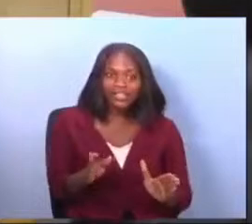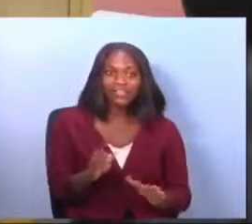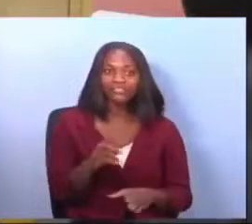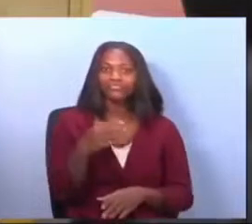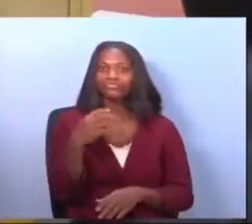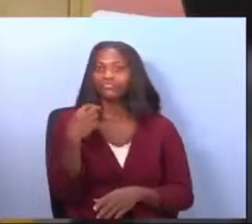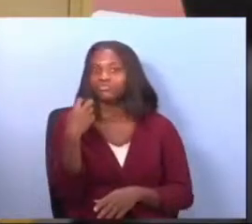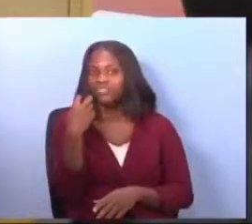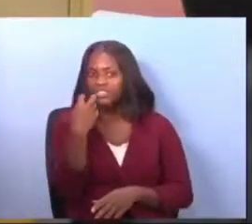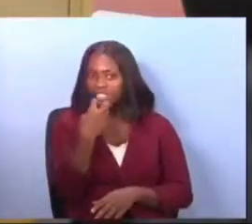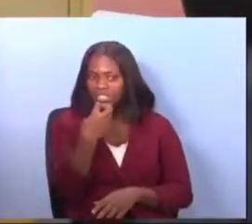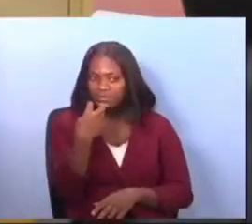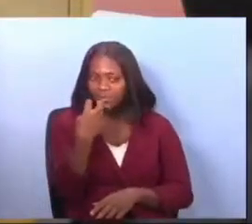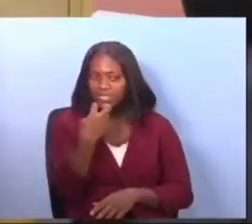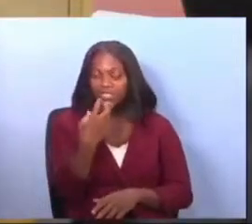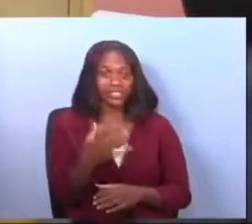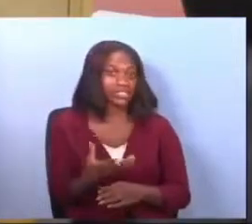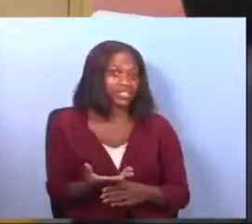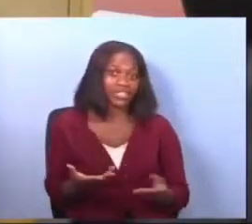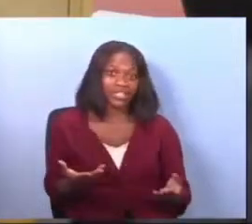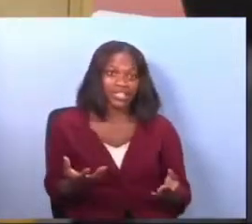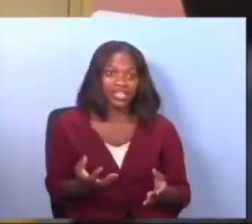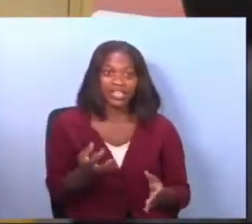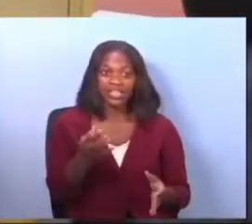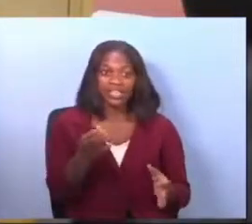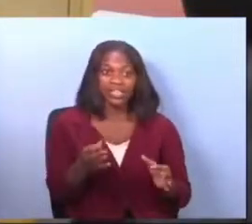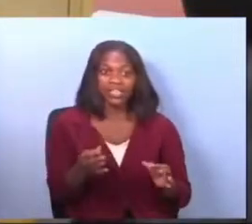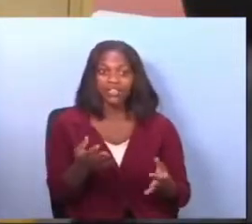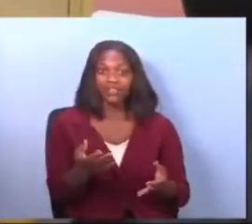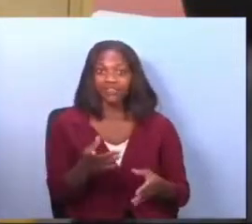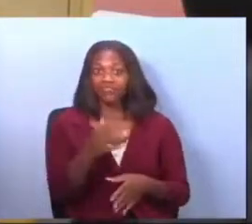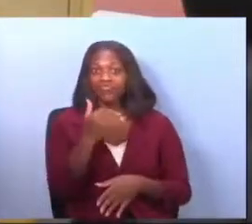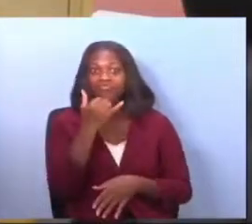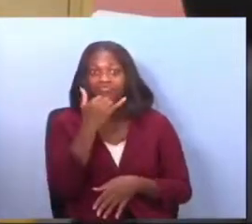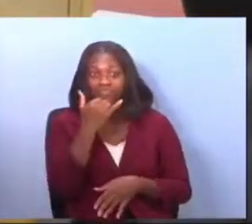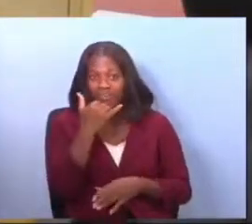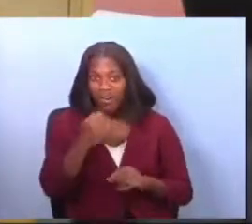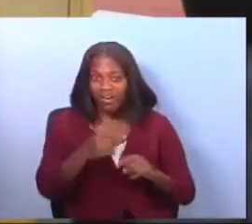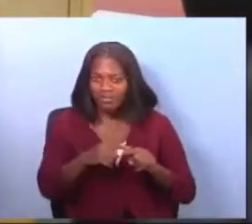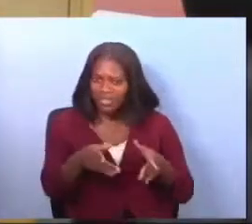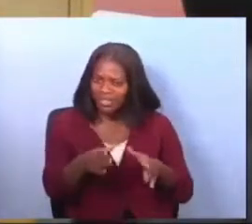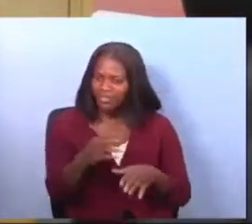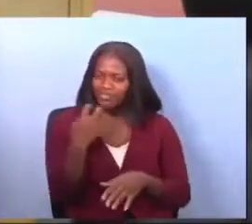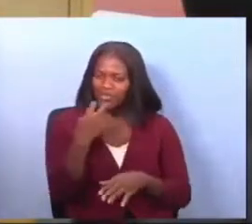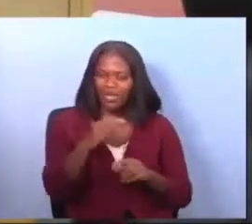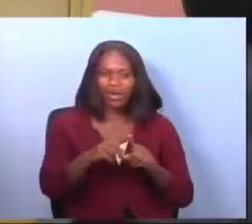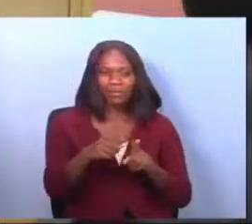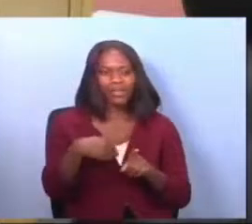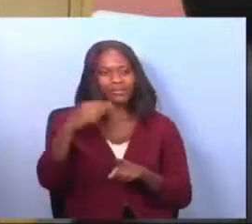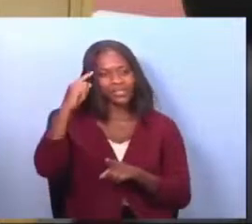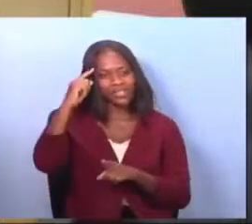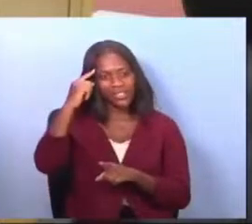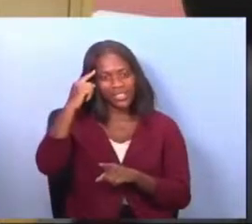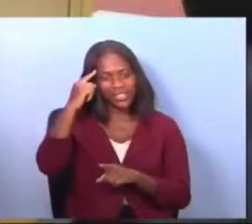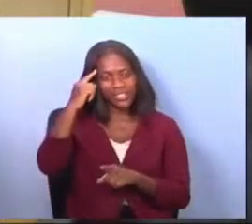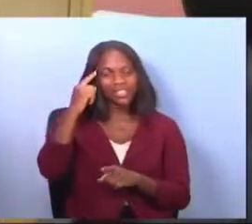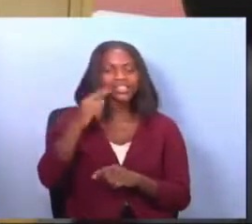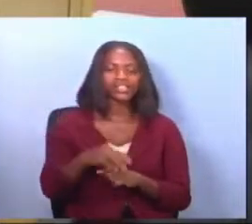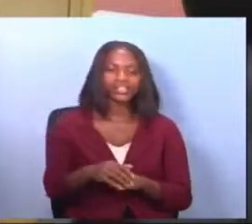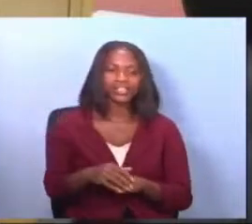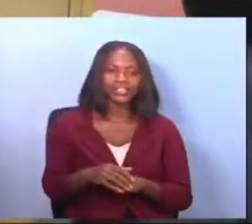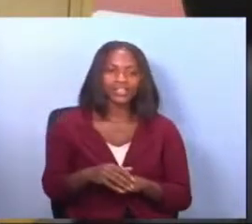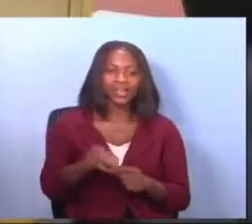to speak, even if you are out of order. But I think that the point that was made is